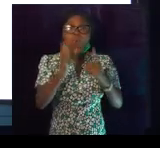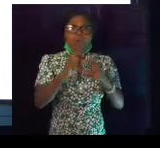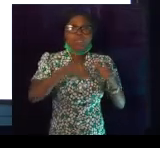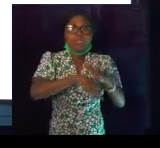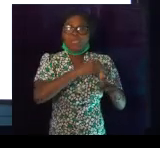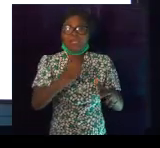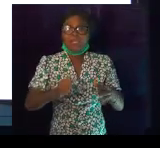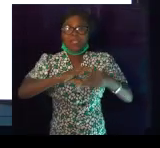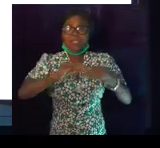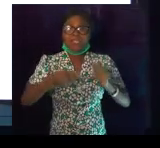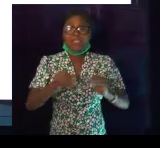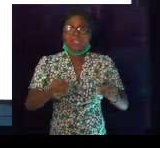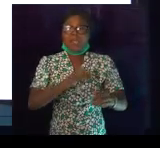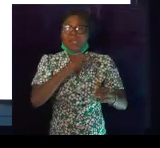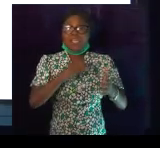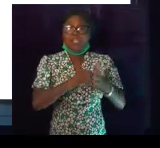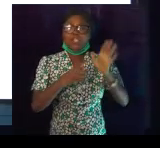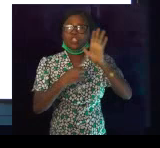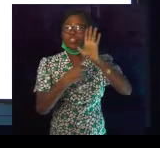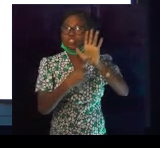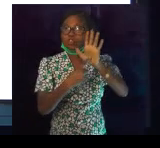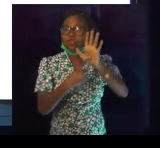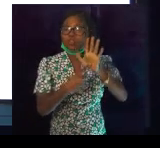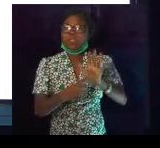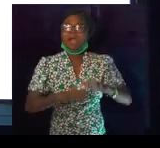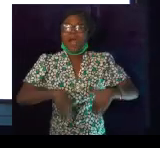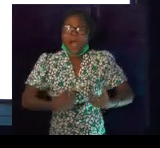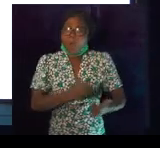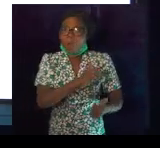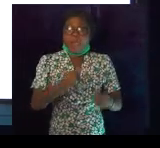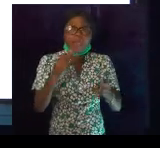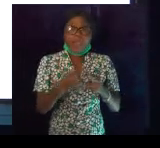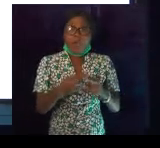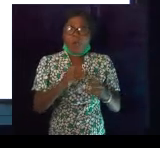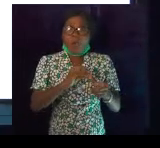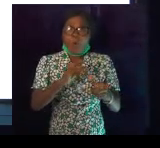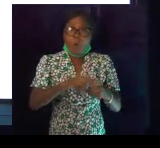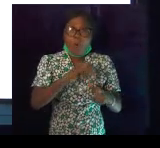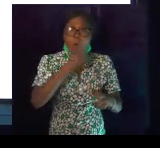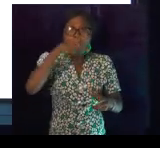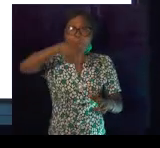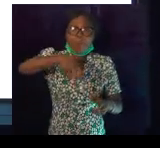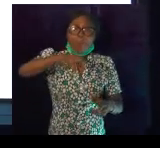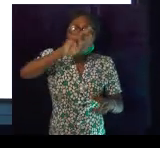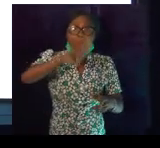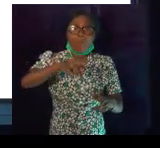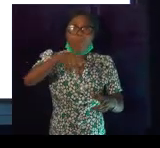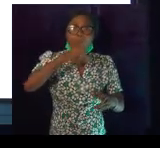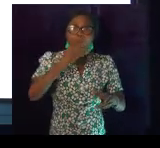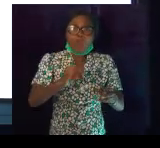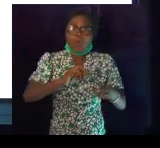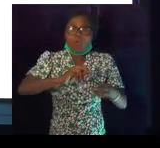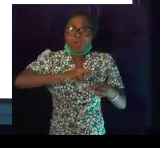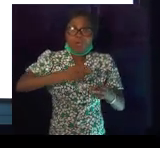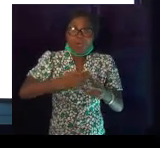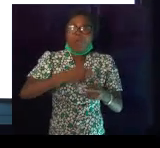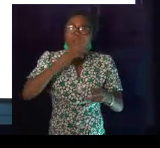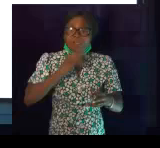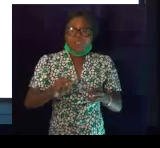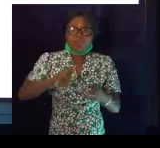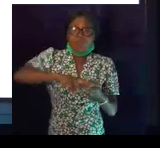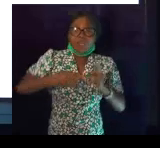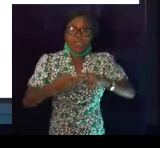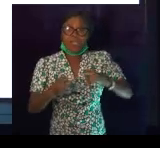sentence. A preposition shows how a noun or a pronoun is